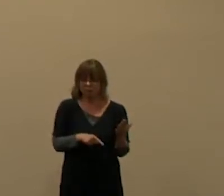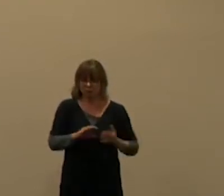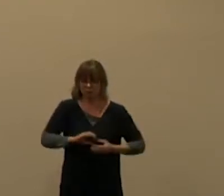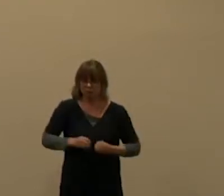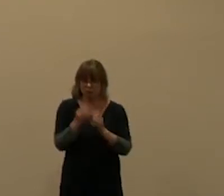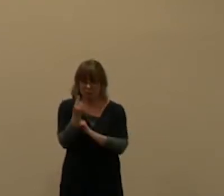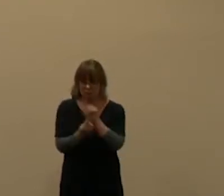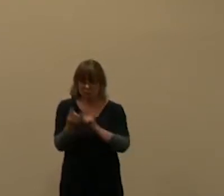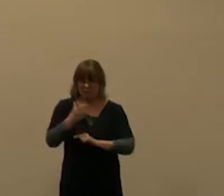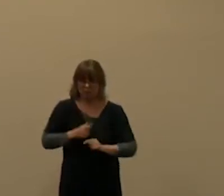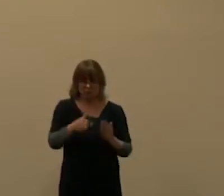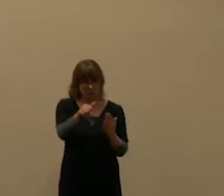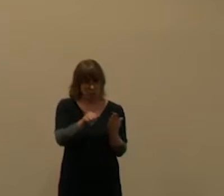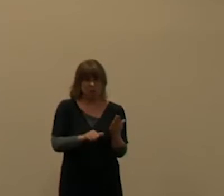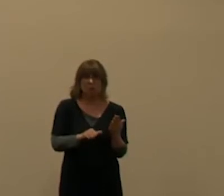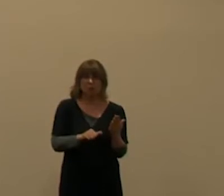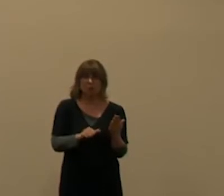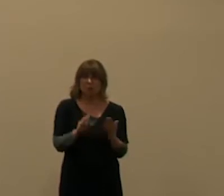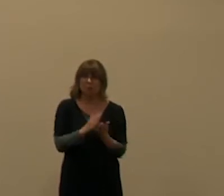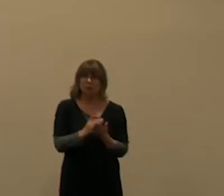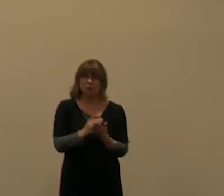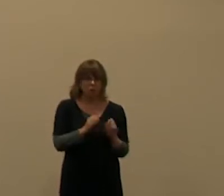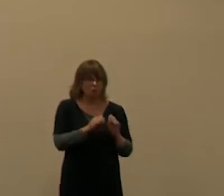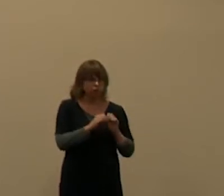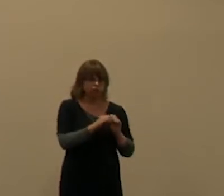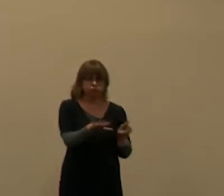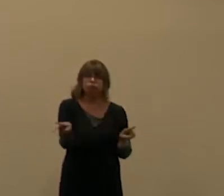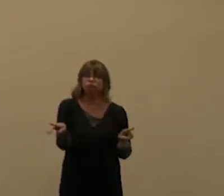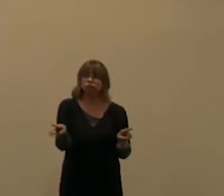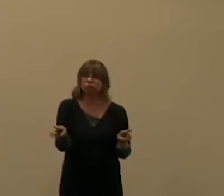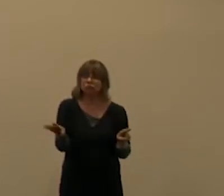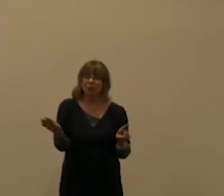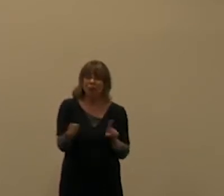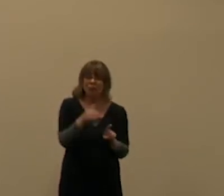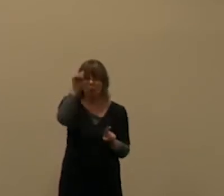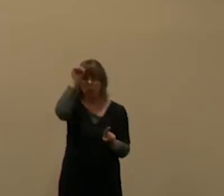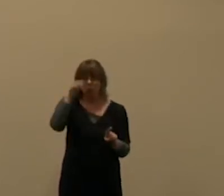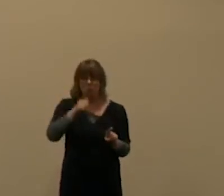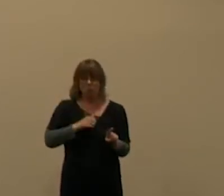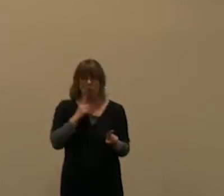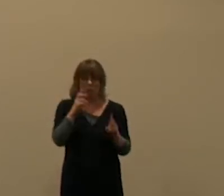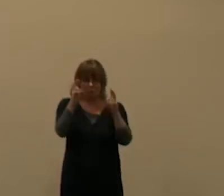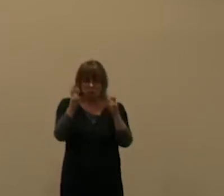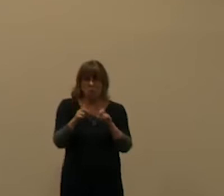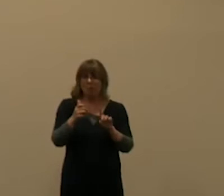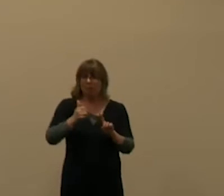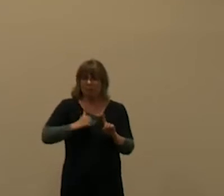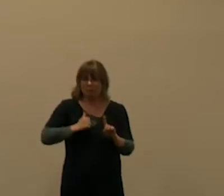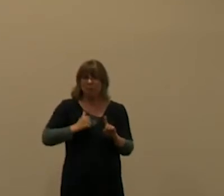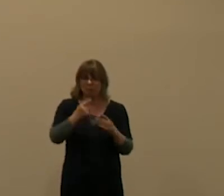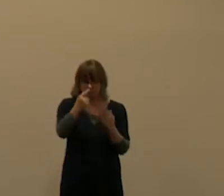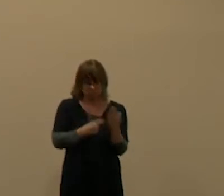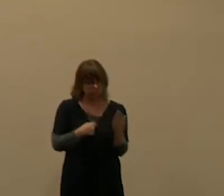create a meeting. So make sure that everybody knows what you will be talking about, what is expected from them,